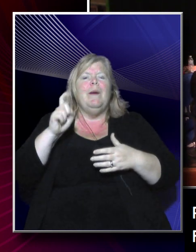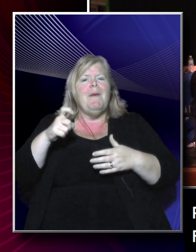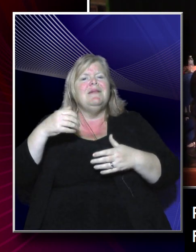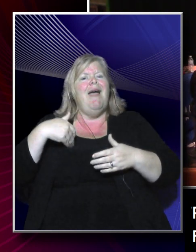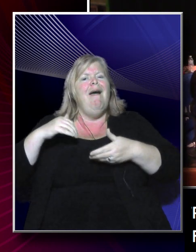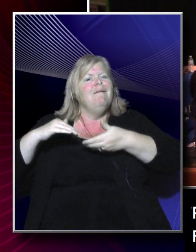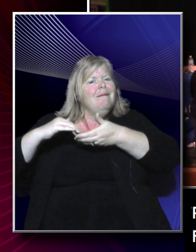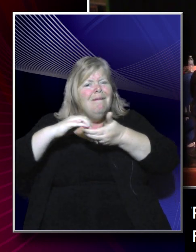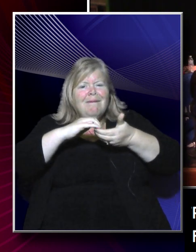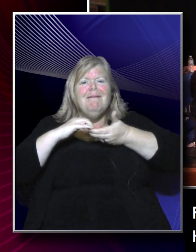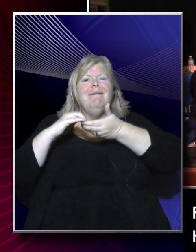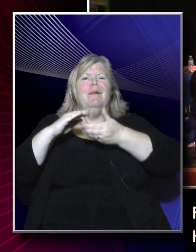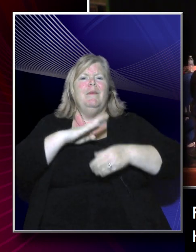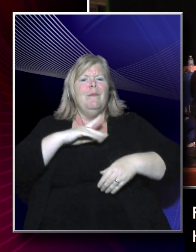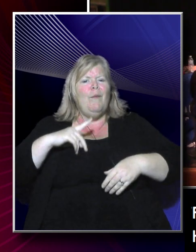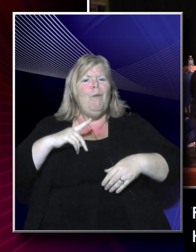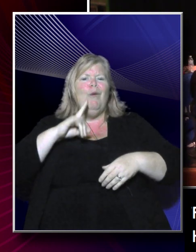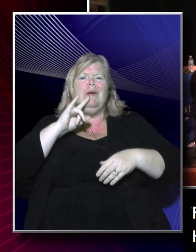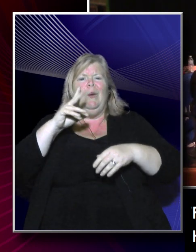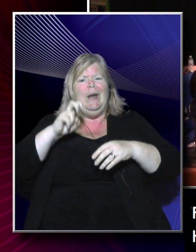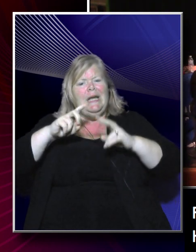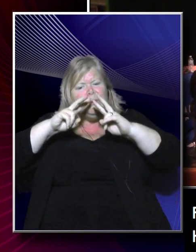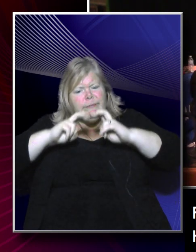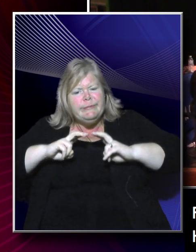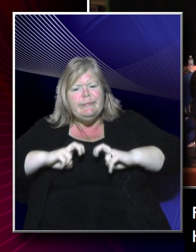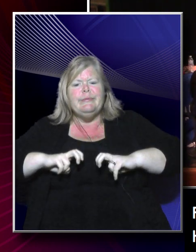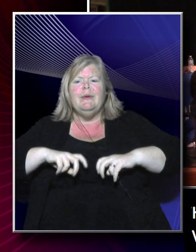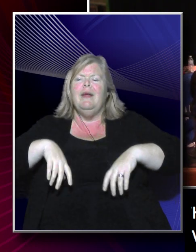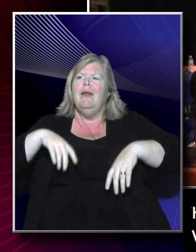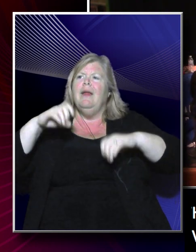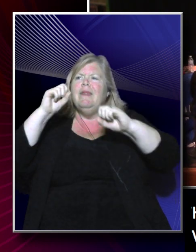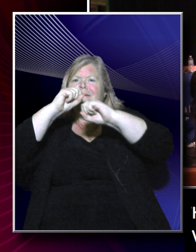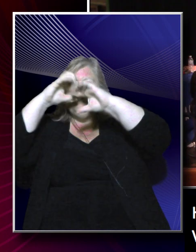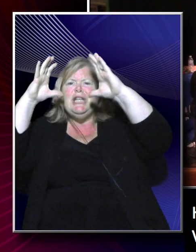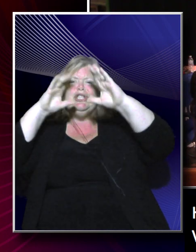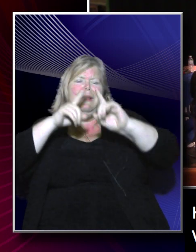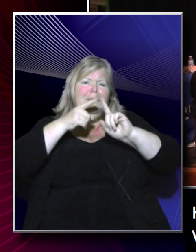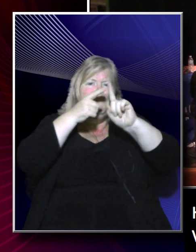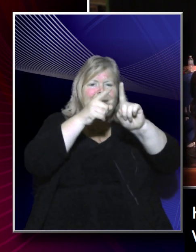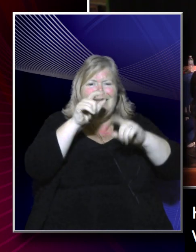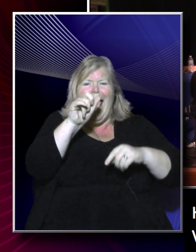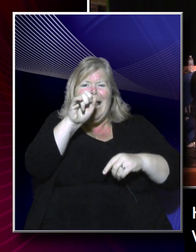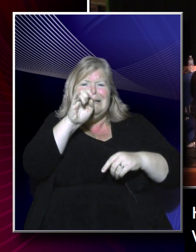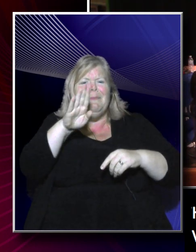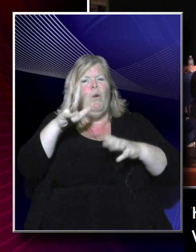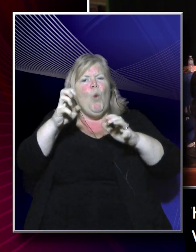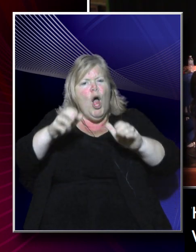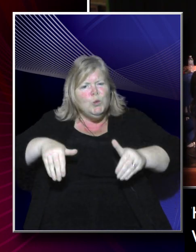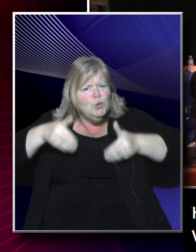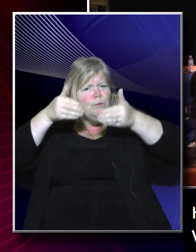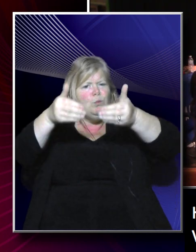united board to look at what the mission and vision of ASDB is and move in that direction.